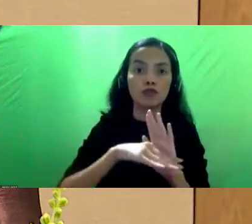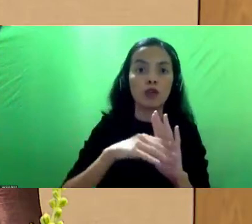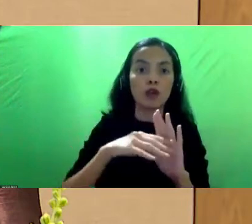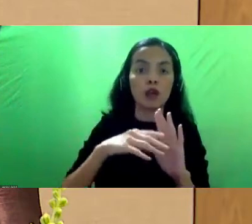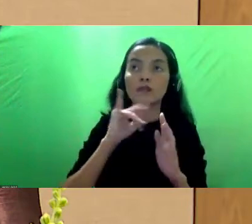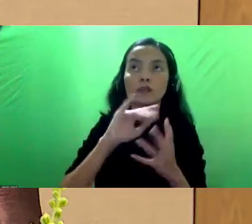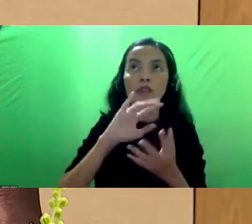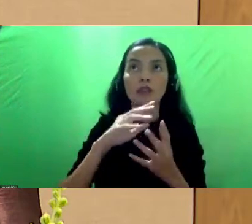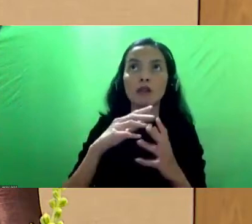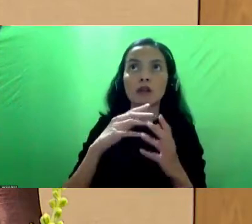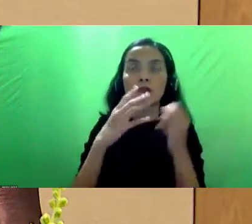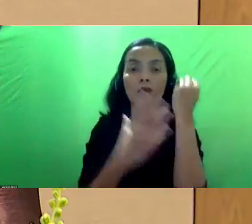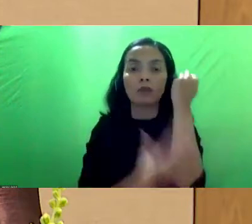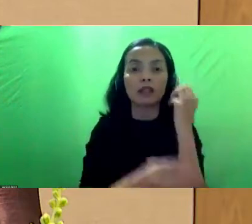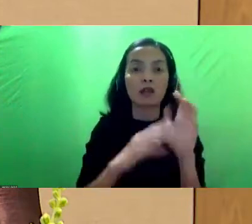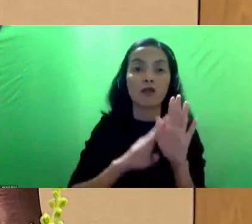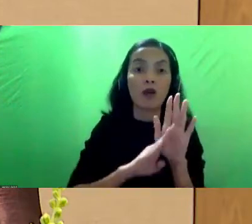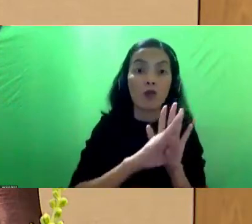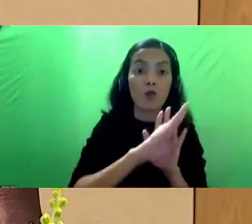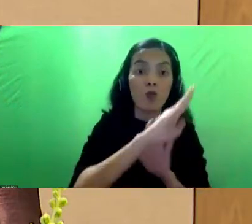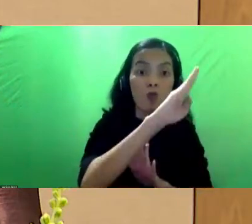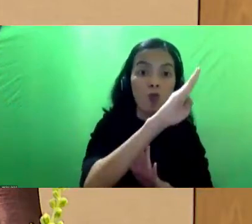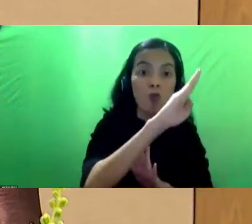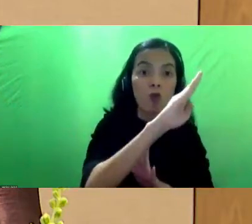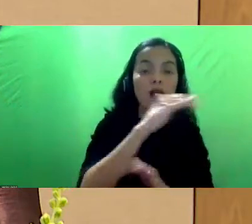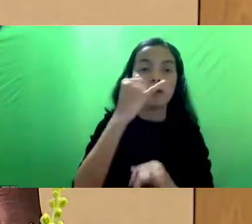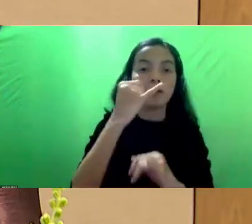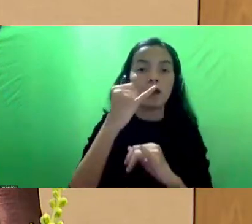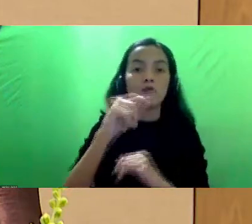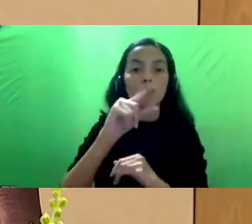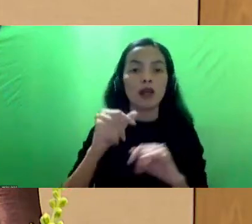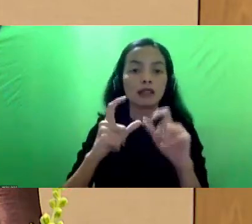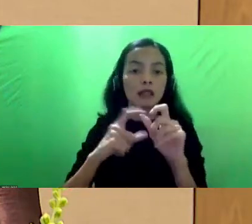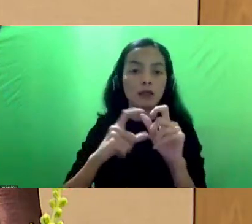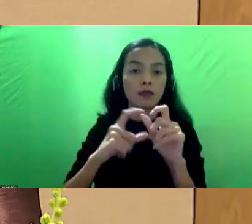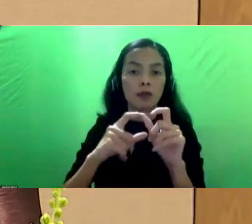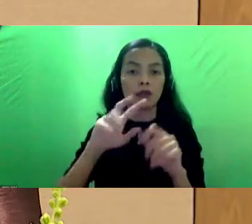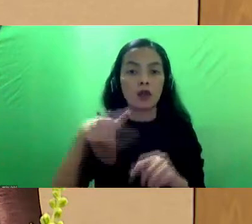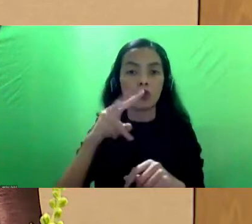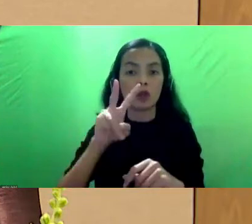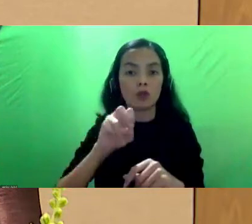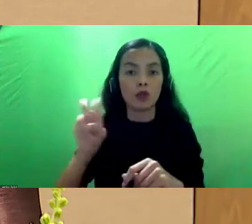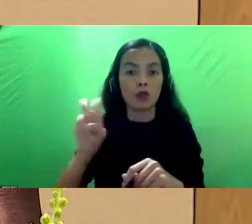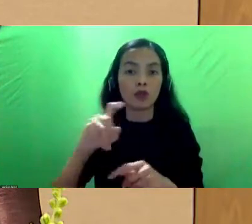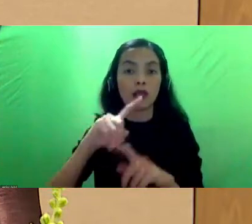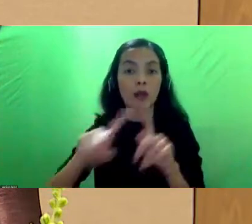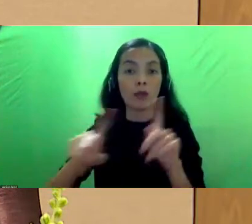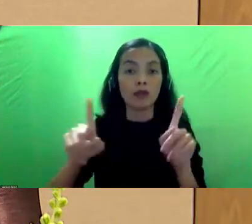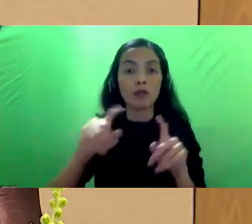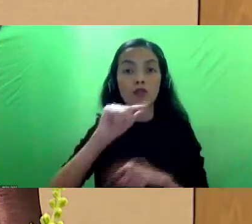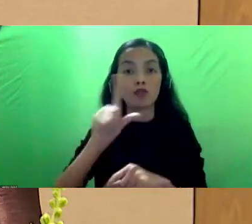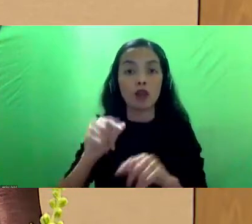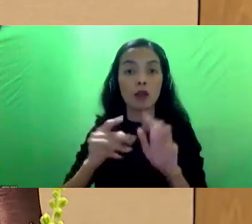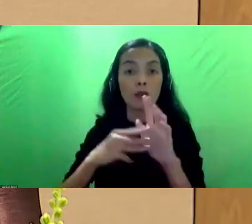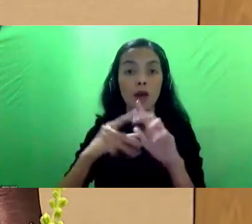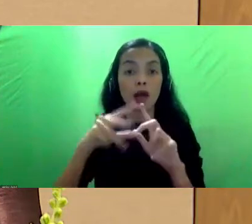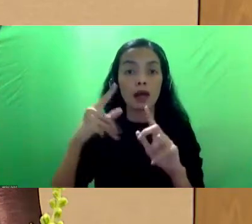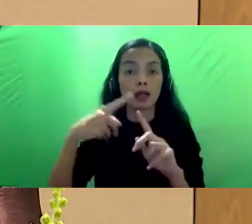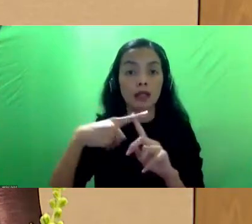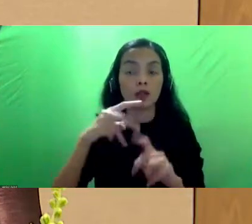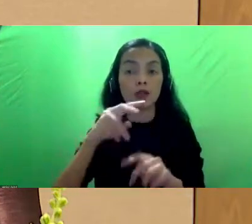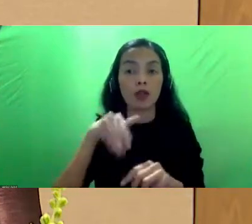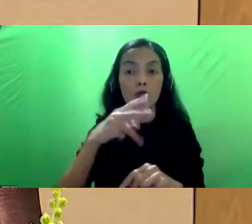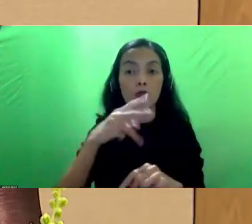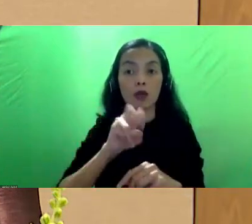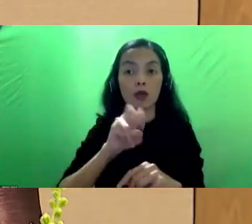September 2020. But on the March 2021, we start to observe that the poverty rate is actually